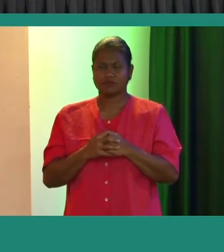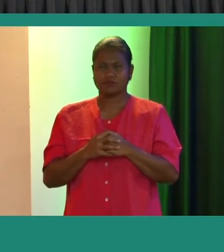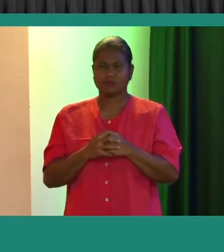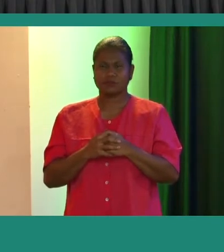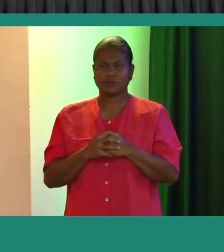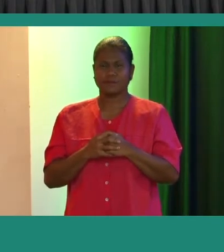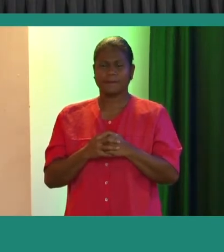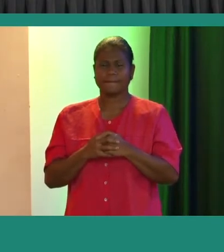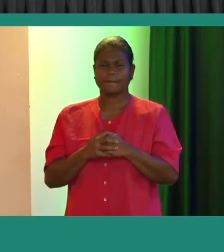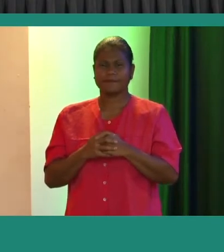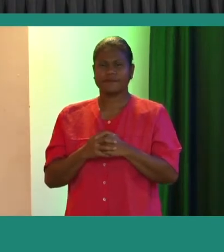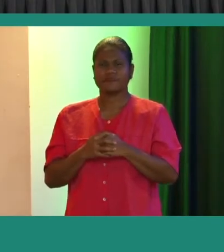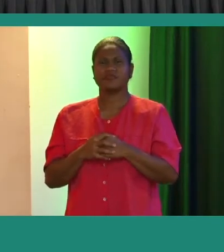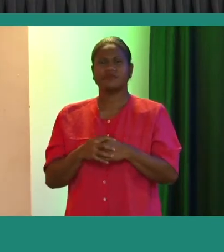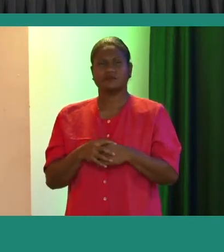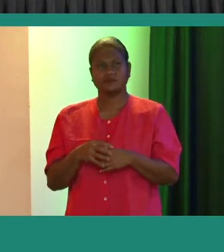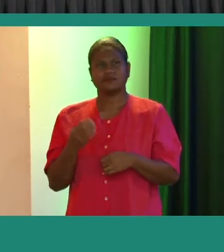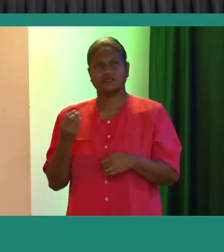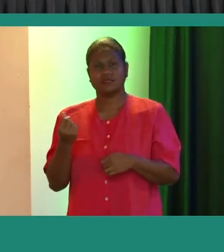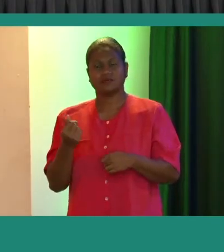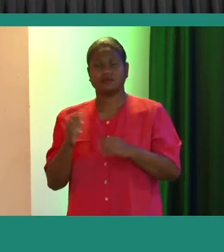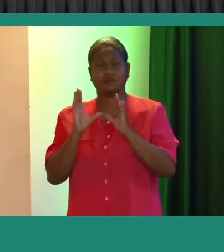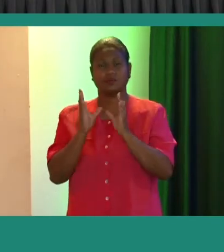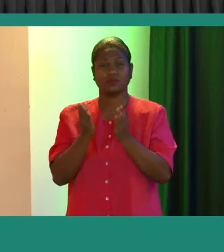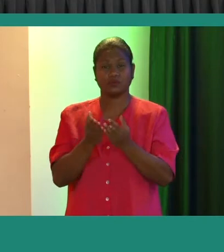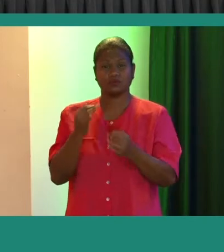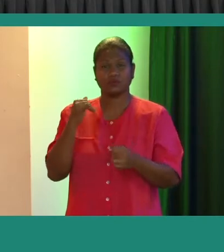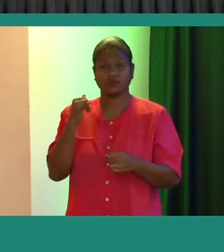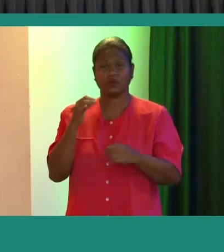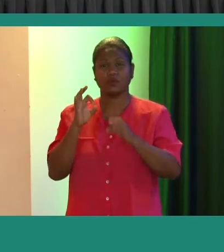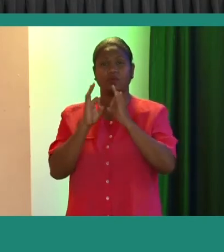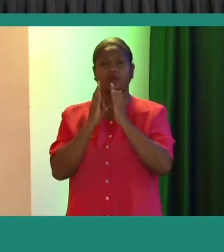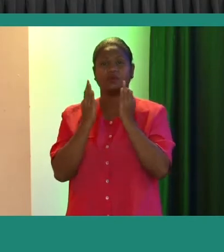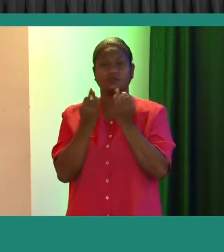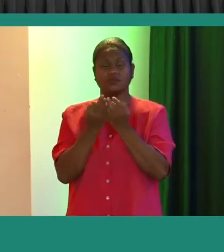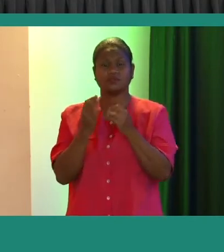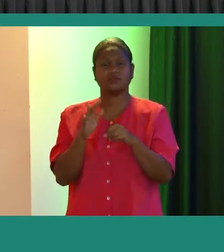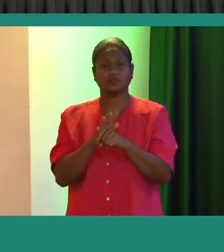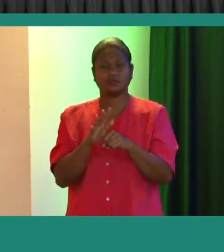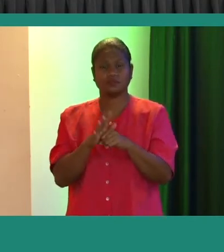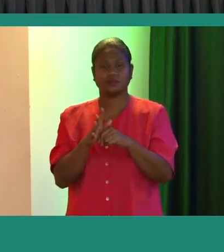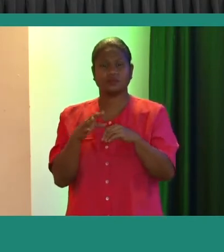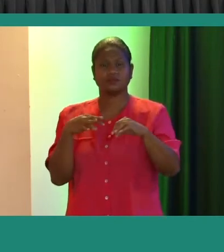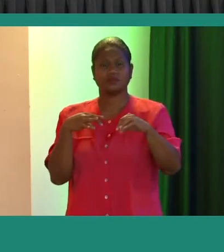arrangement, the agencies, as and when they have